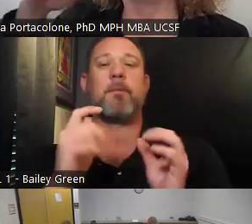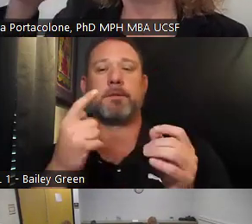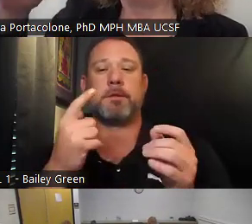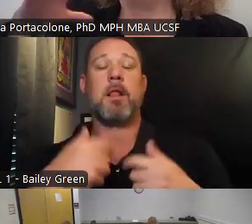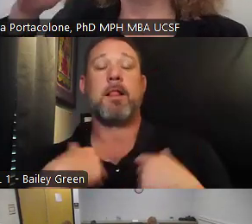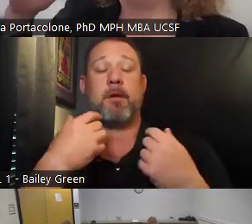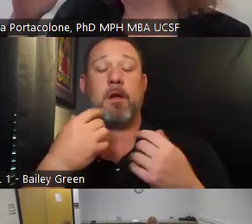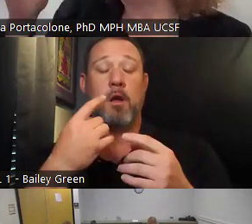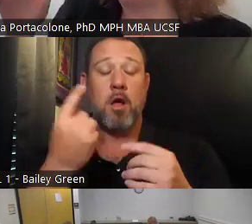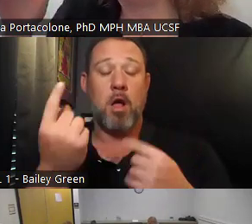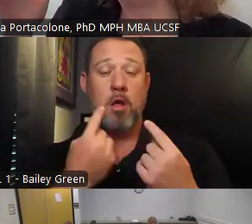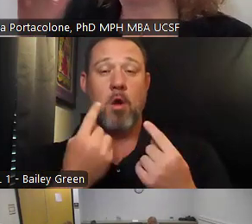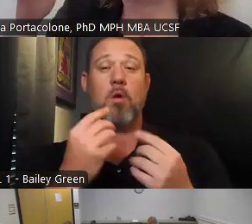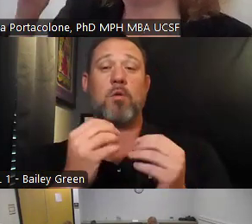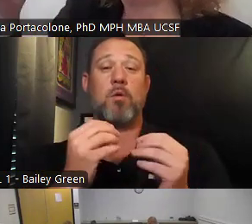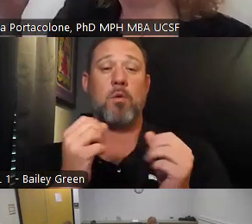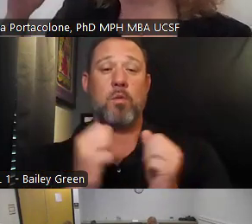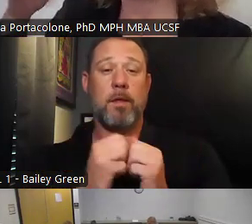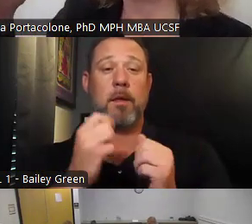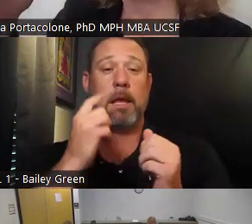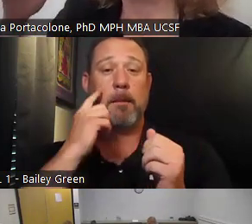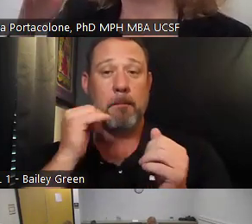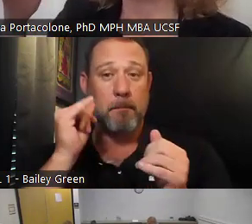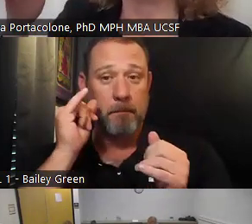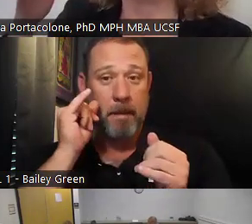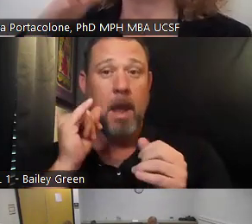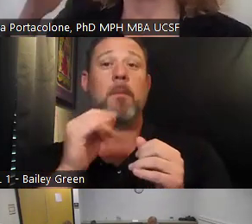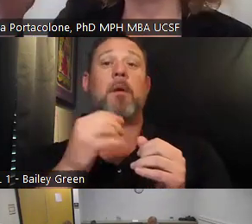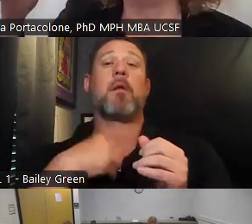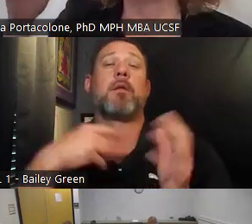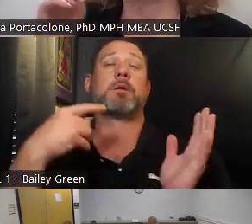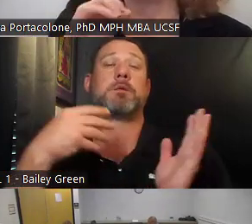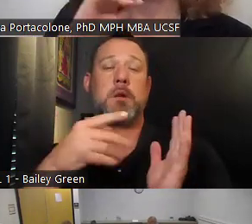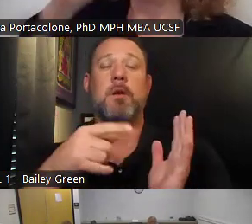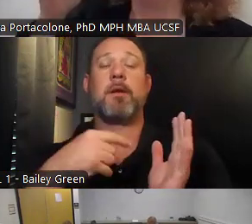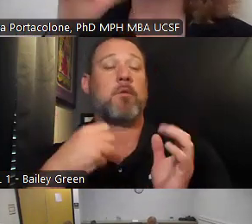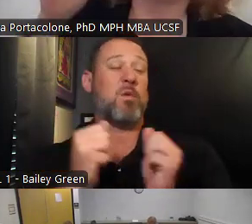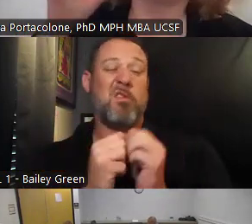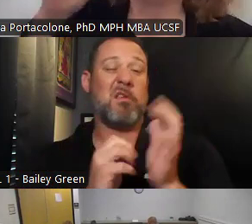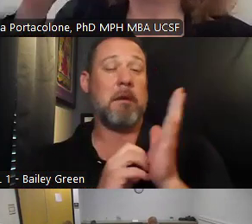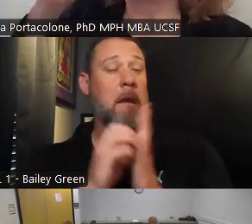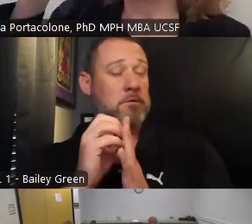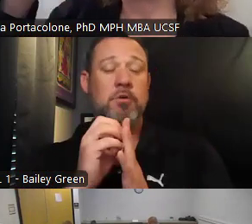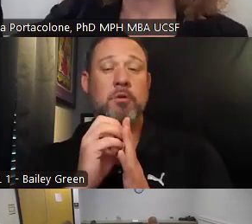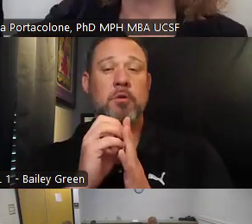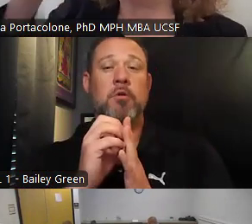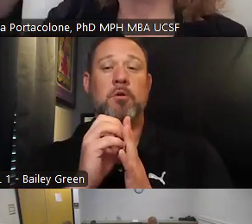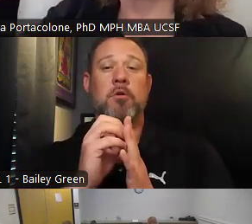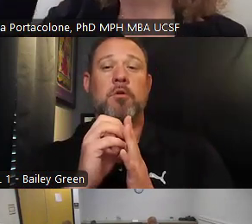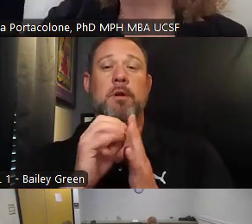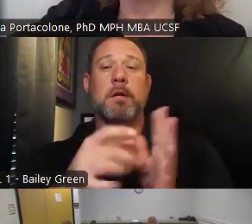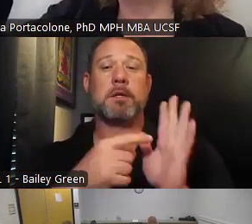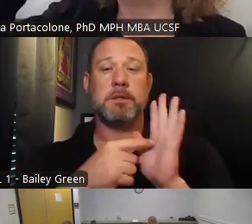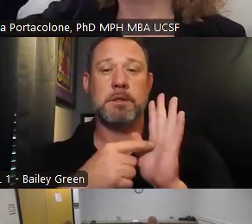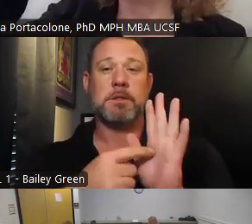impairment and other chronic conditions also being started studying living alone with cancer, it's a sign